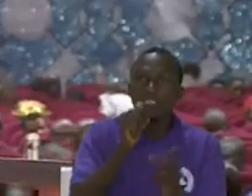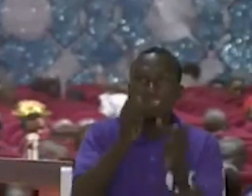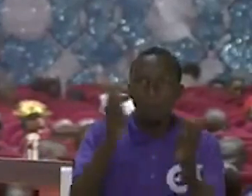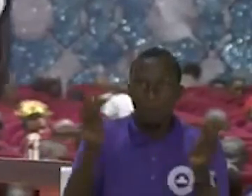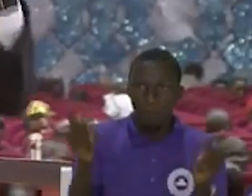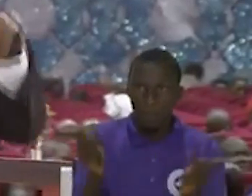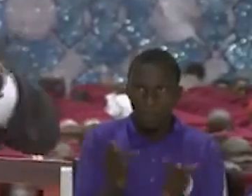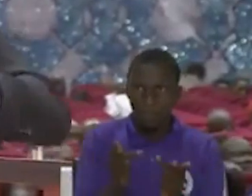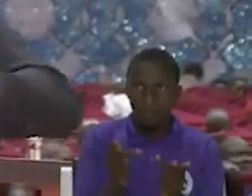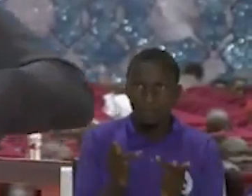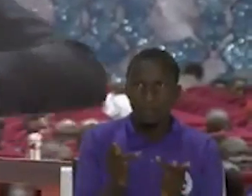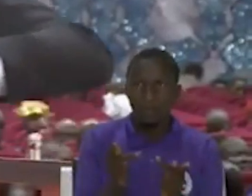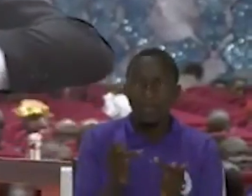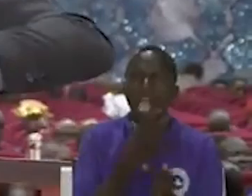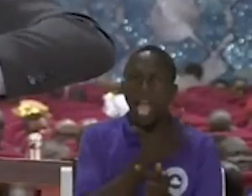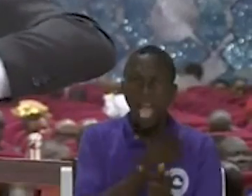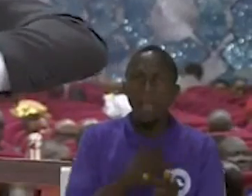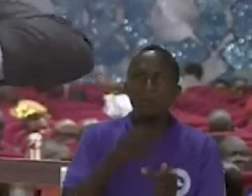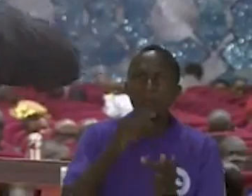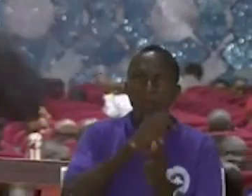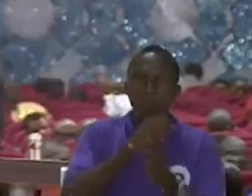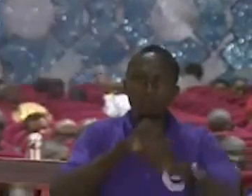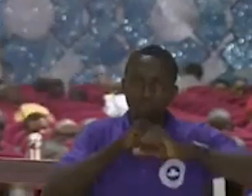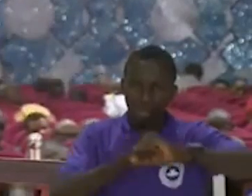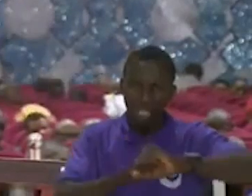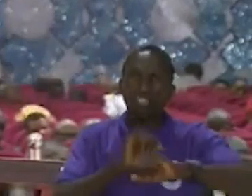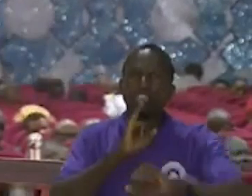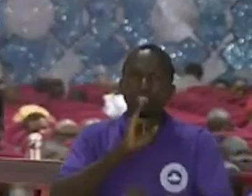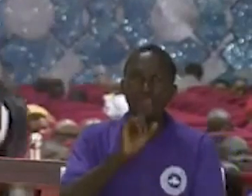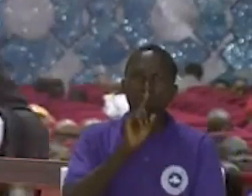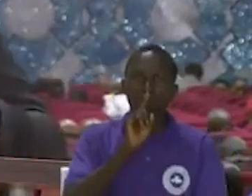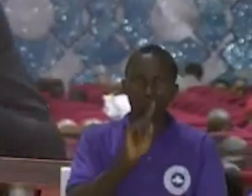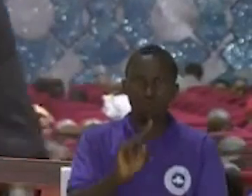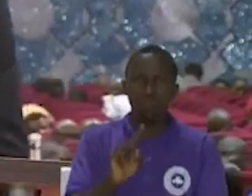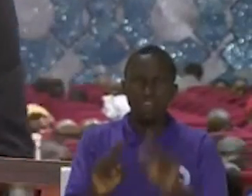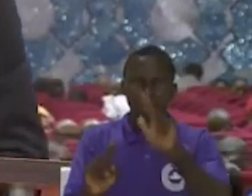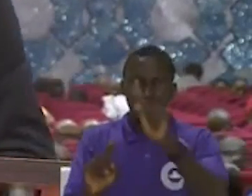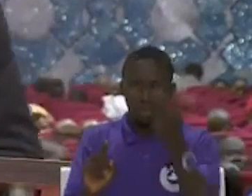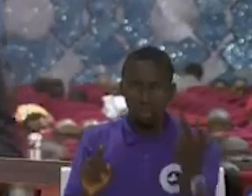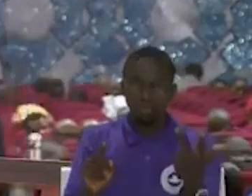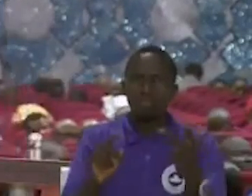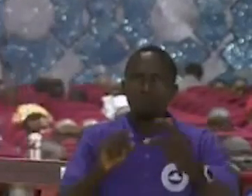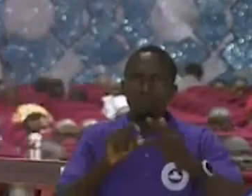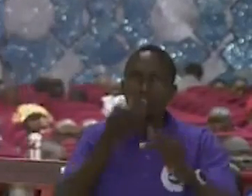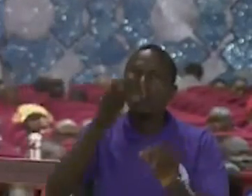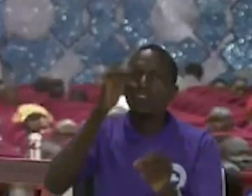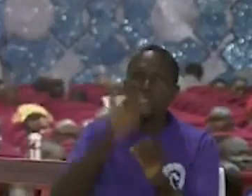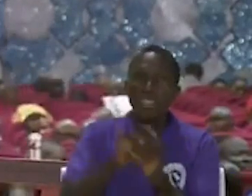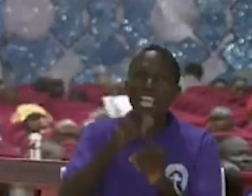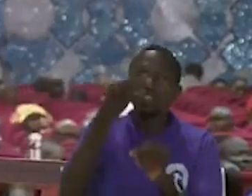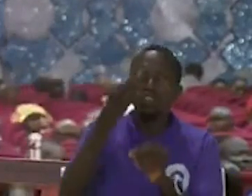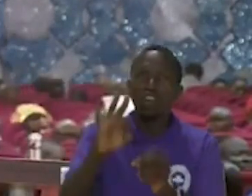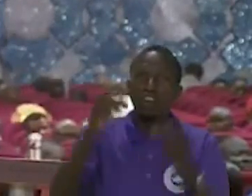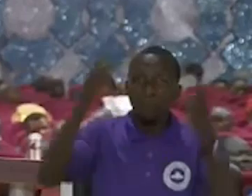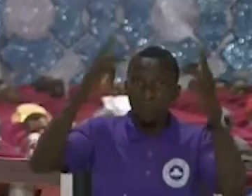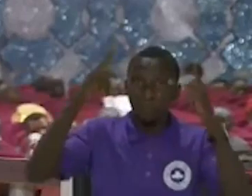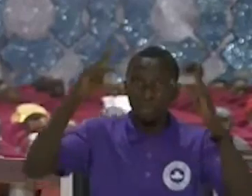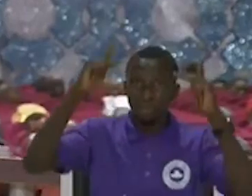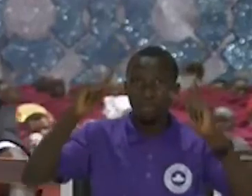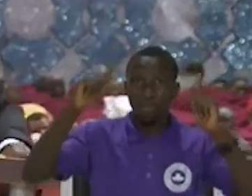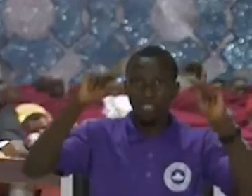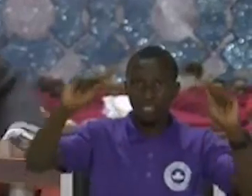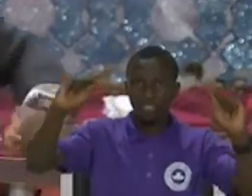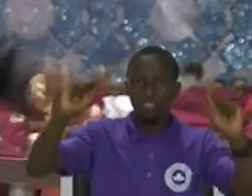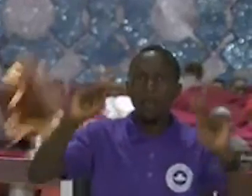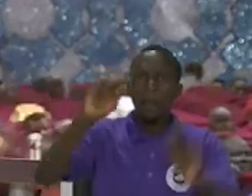place. That is where the protection is. We'll talk about another covenant. Another covenant. Covenant of prosperity. Covenant of prosperity. Malachi